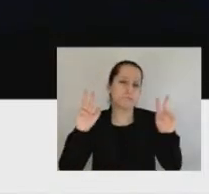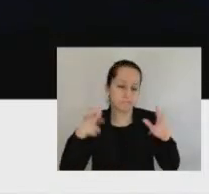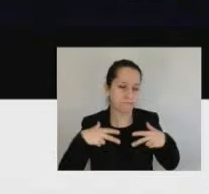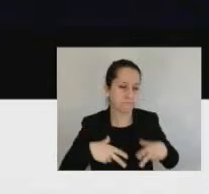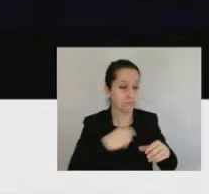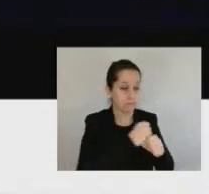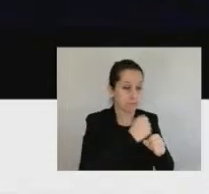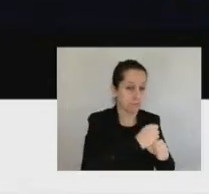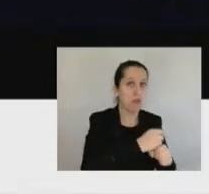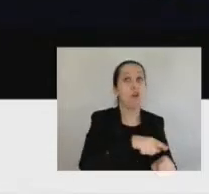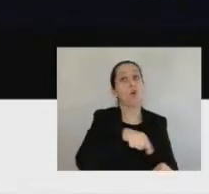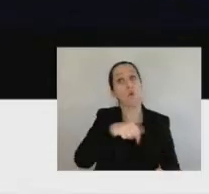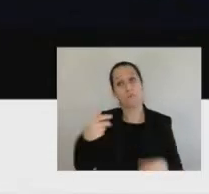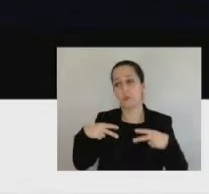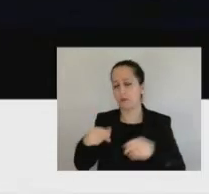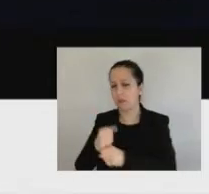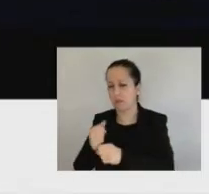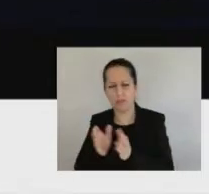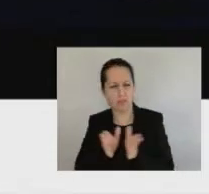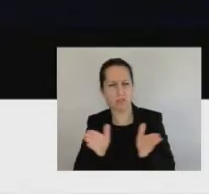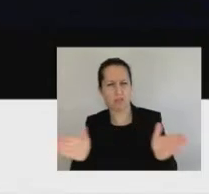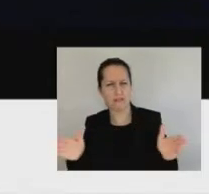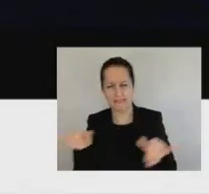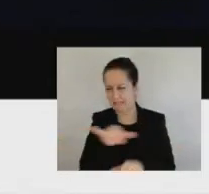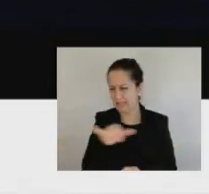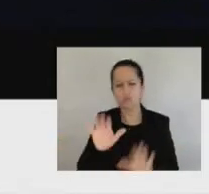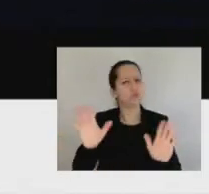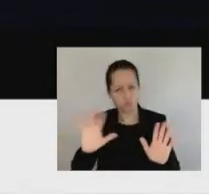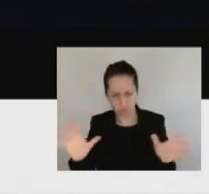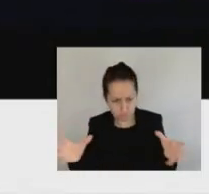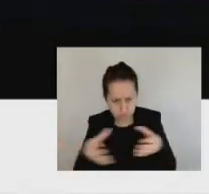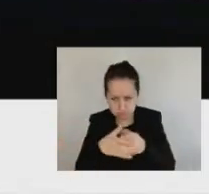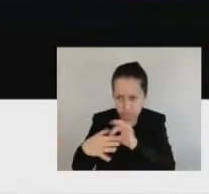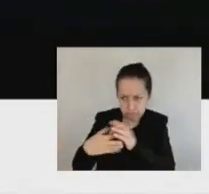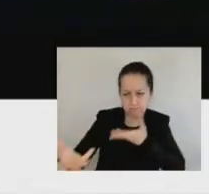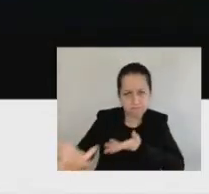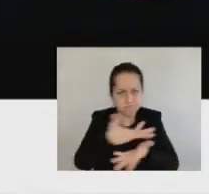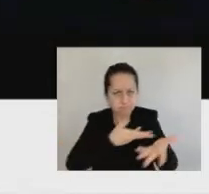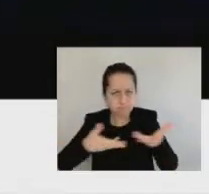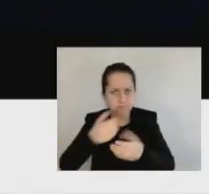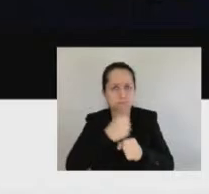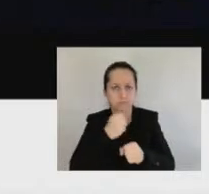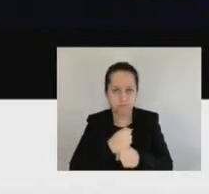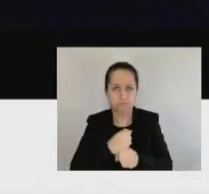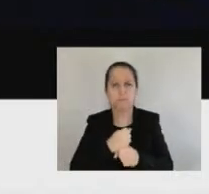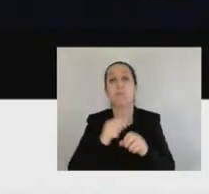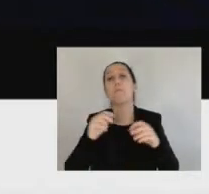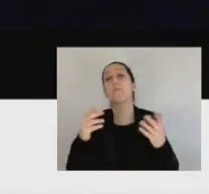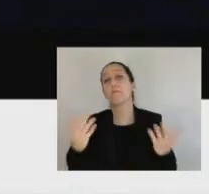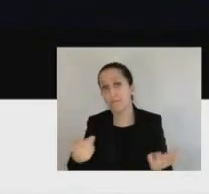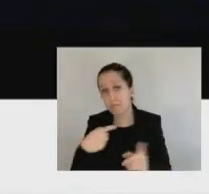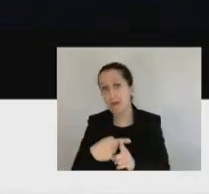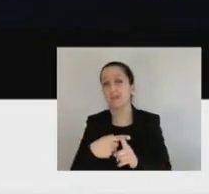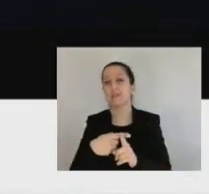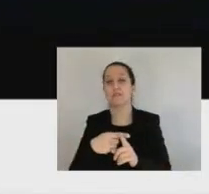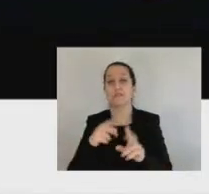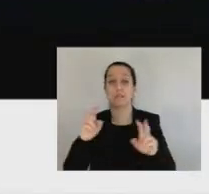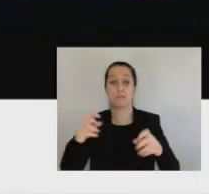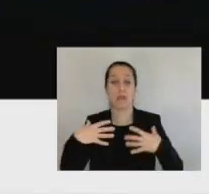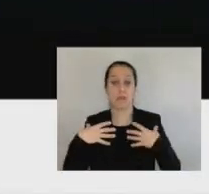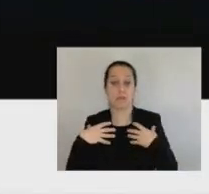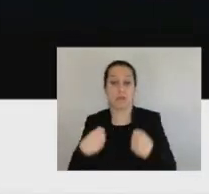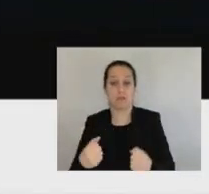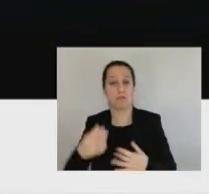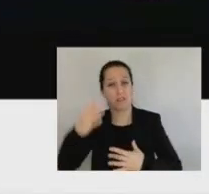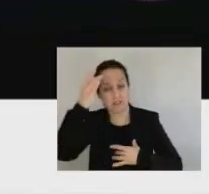state efficiency, optimization of resources, but also from the health, it has to do the multiplicity